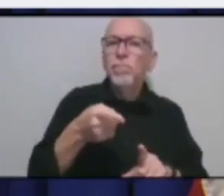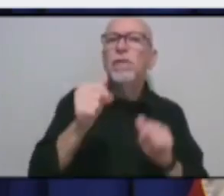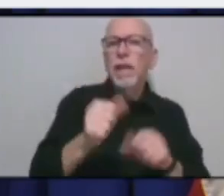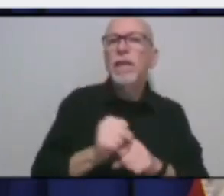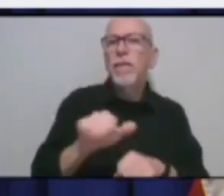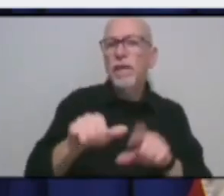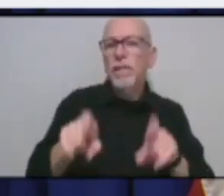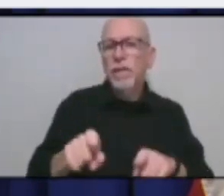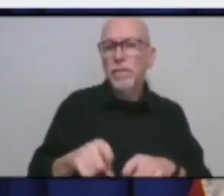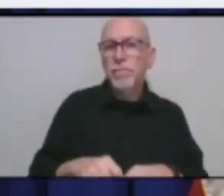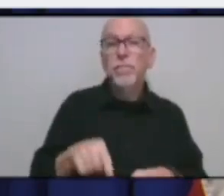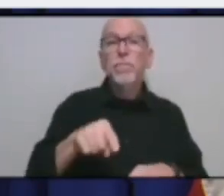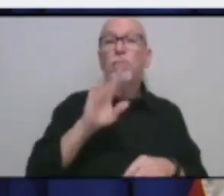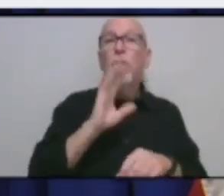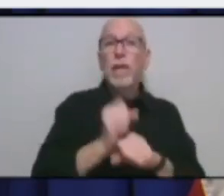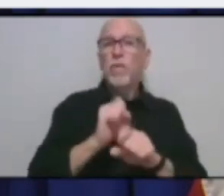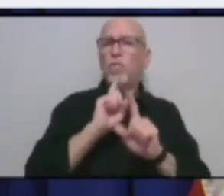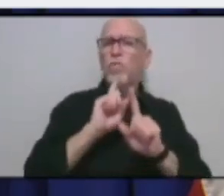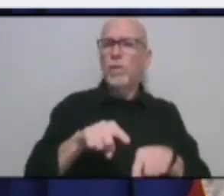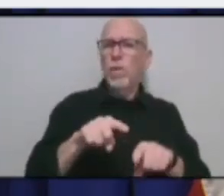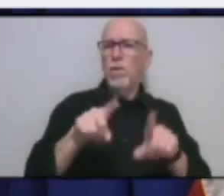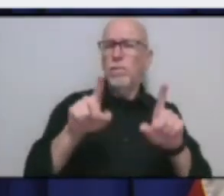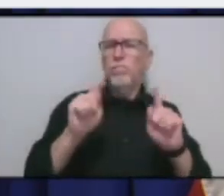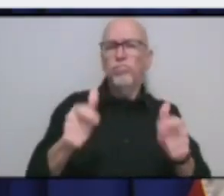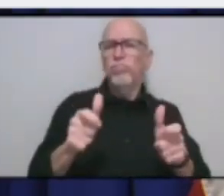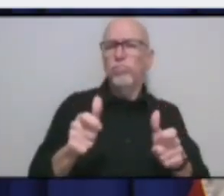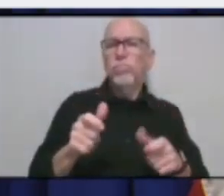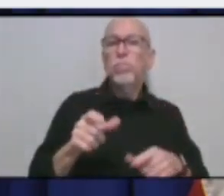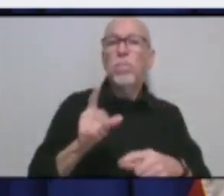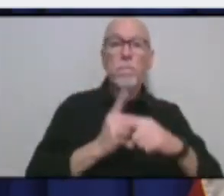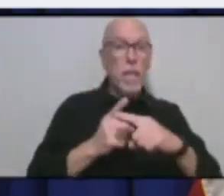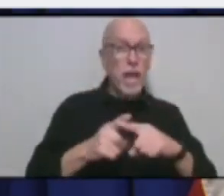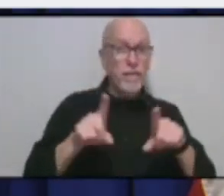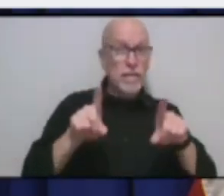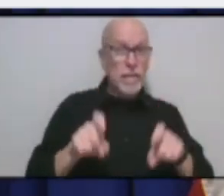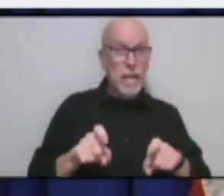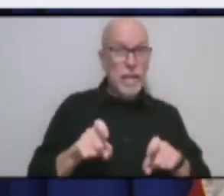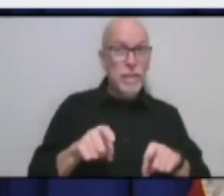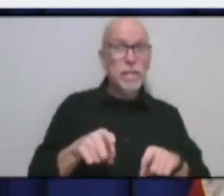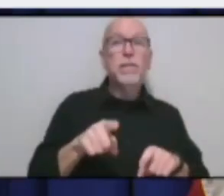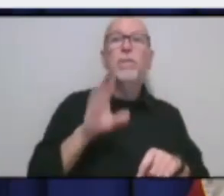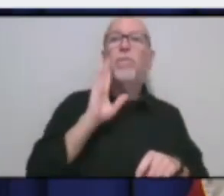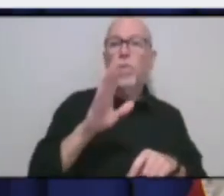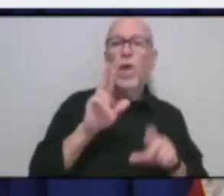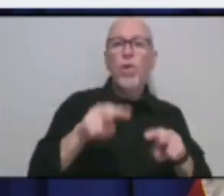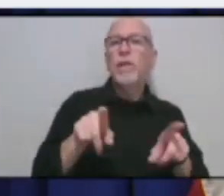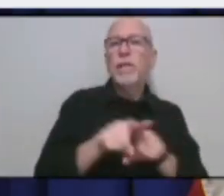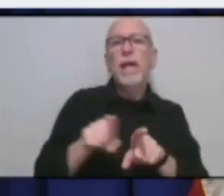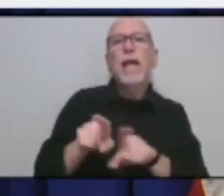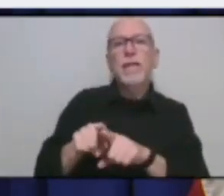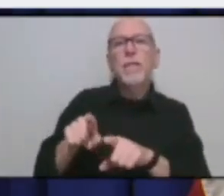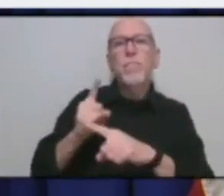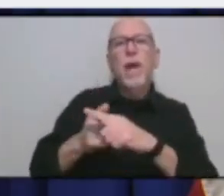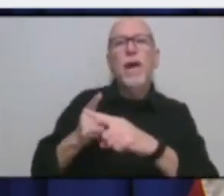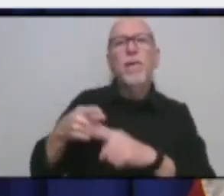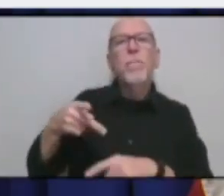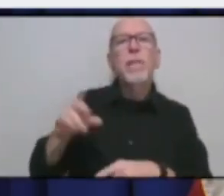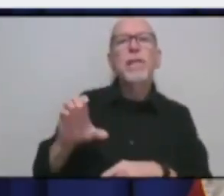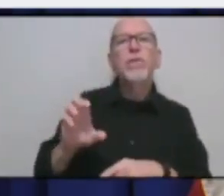provide a rapid result, and a positive test in a symptomatic individual is treated the same as a positive PCR